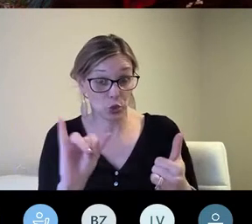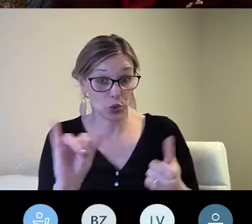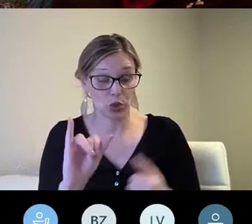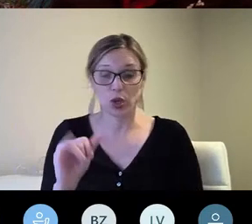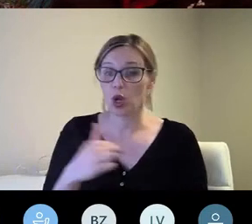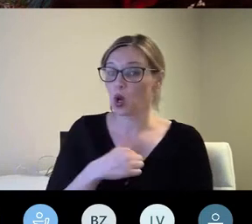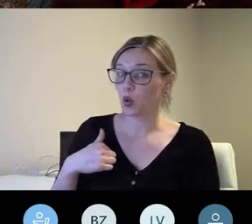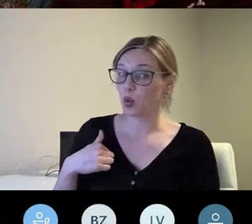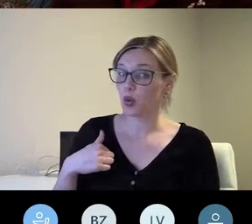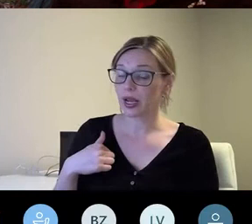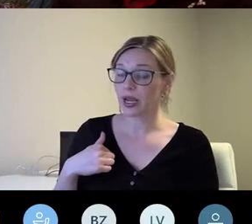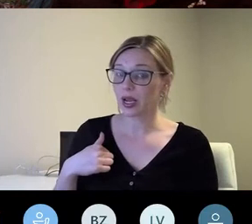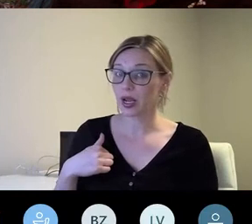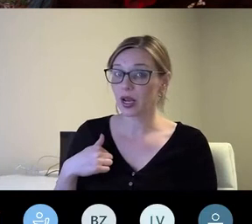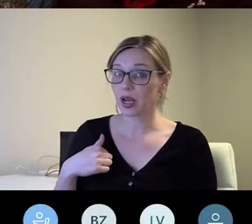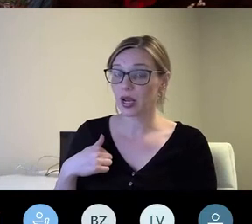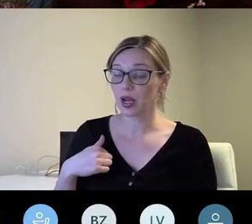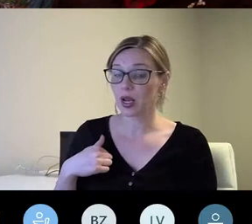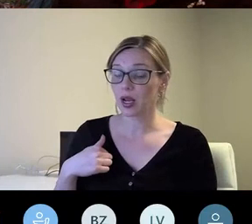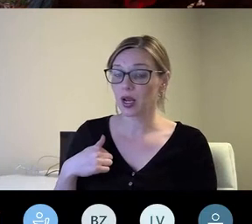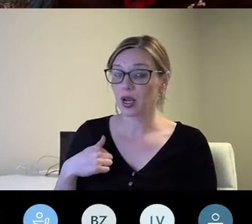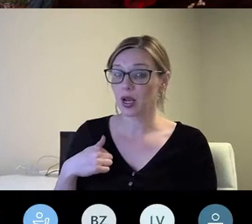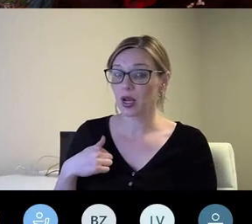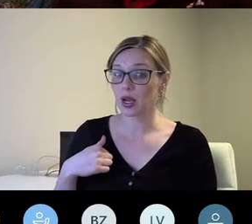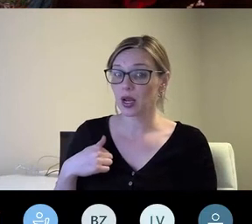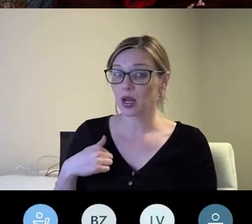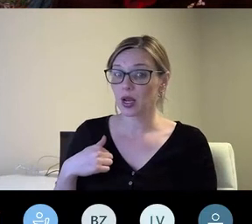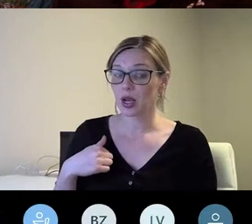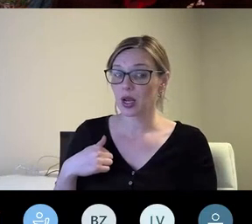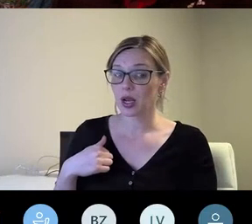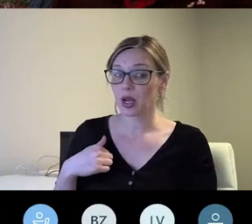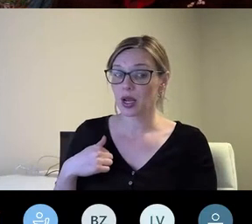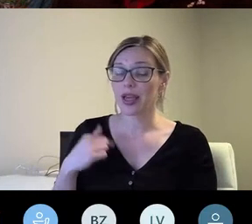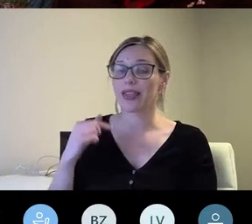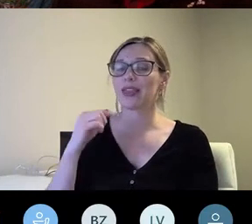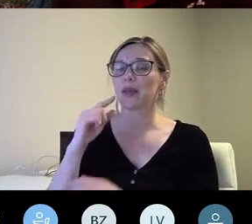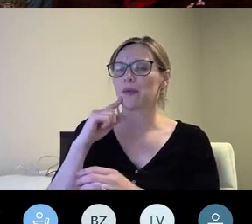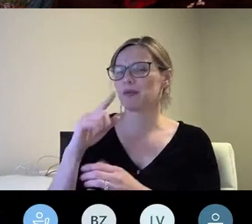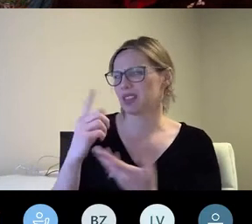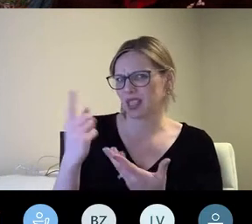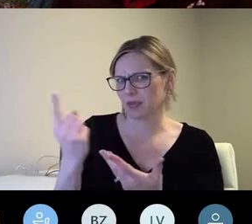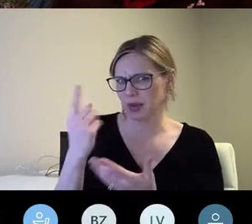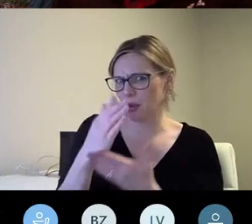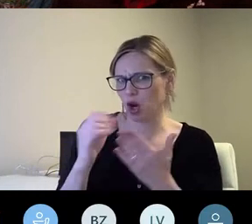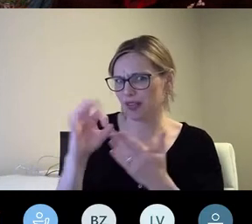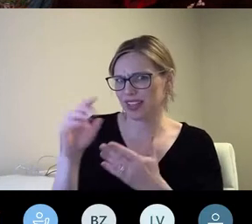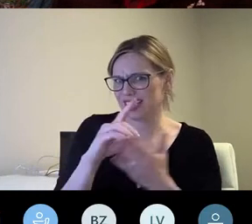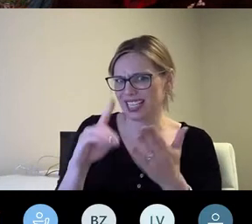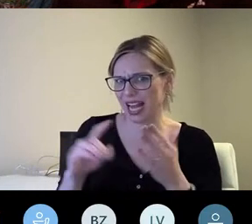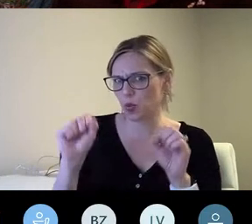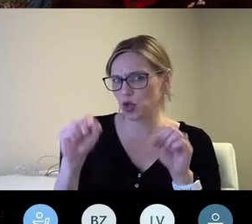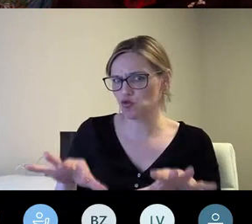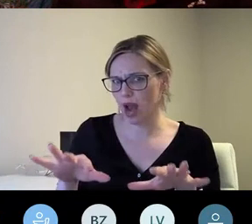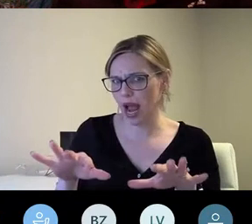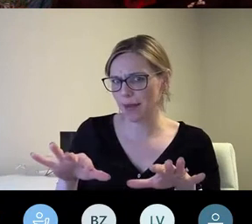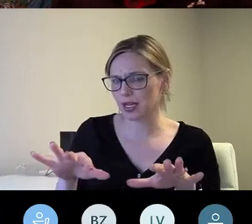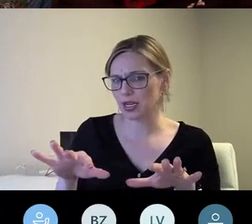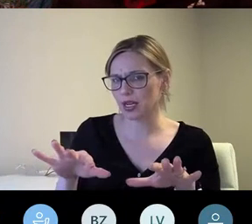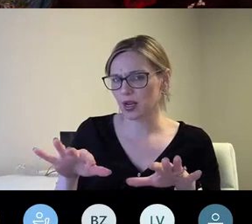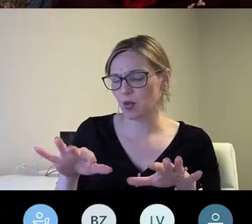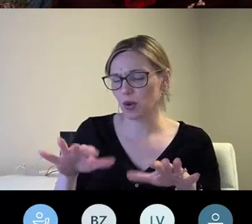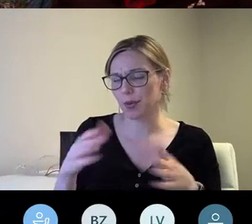dropped the WNRF element of our park design. Probably gave it away to DPW